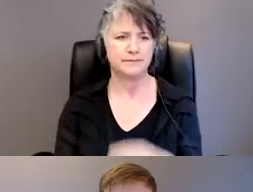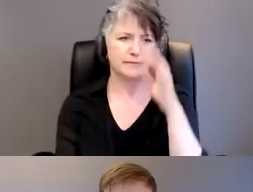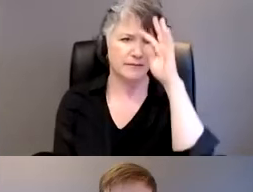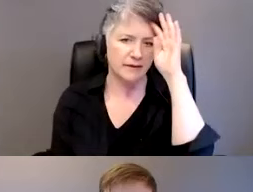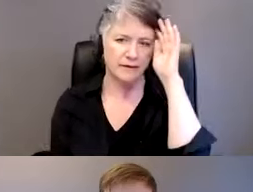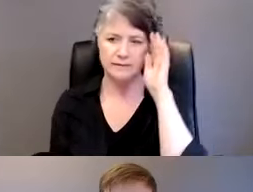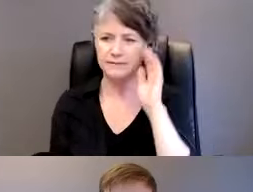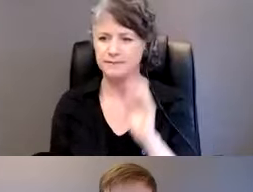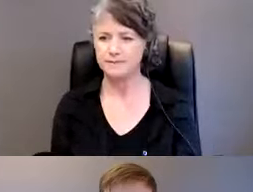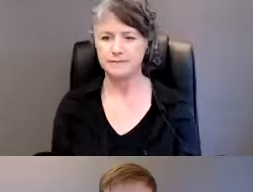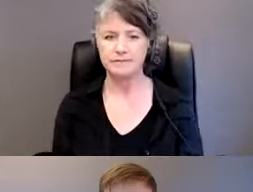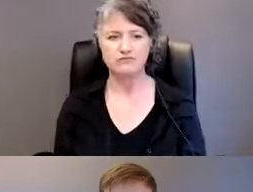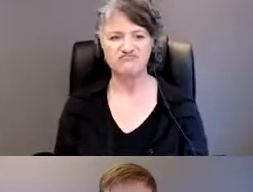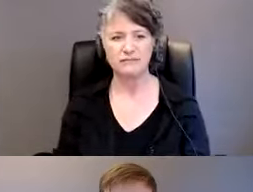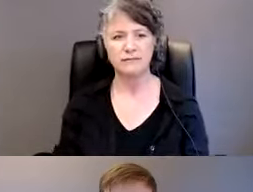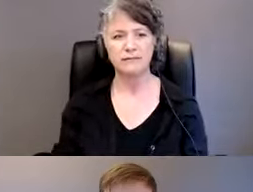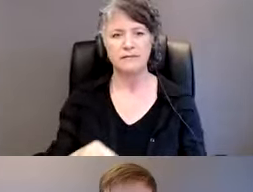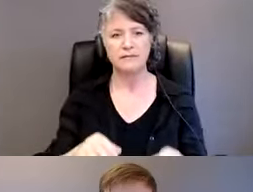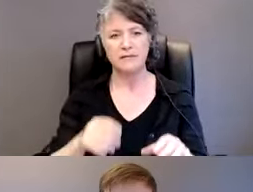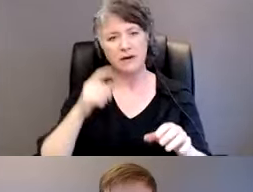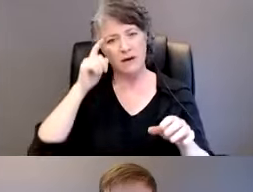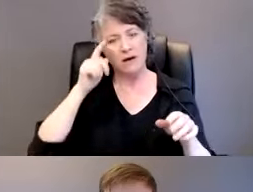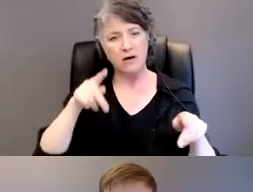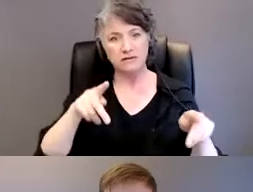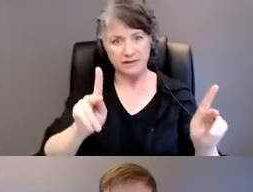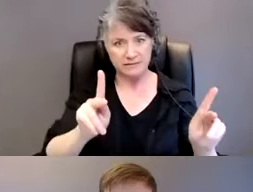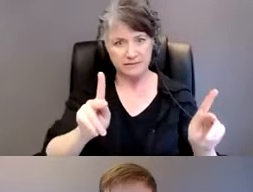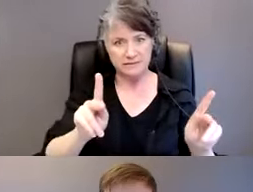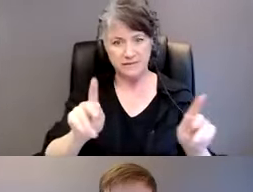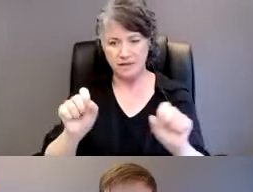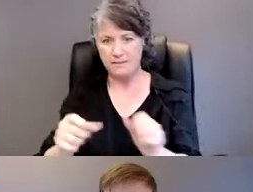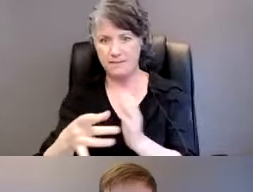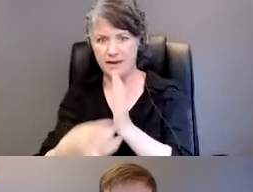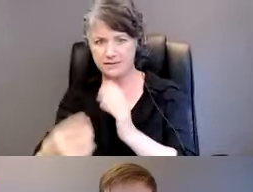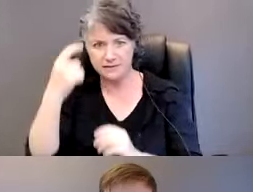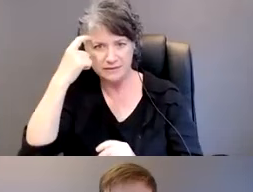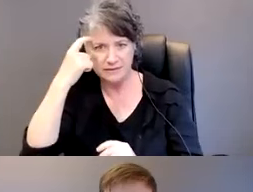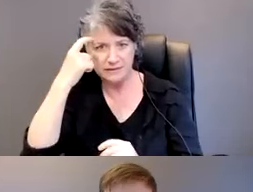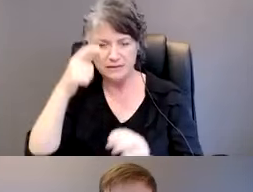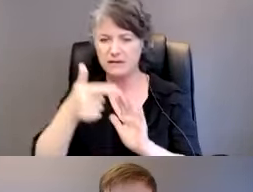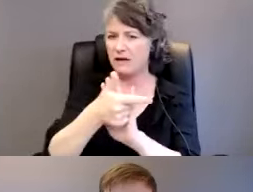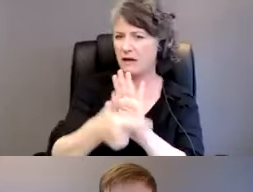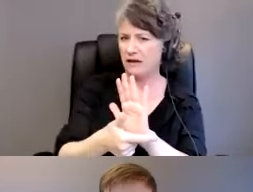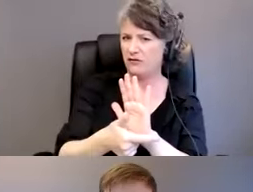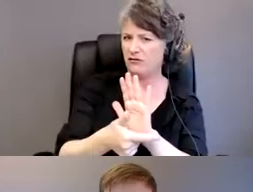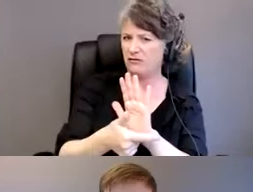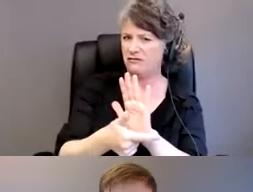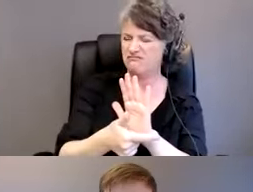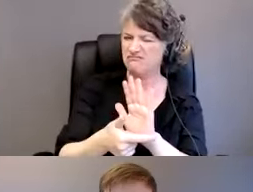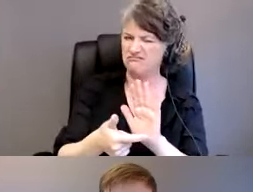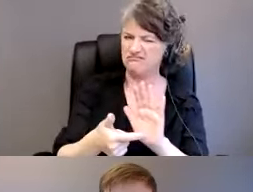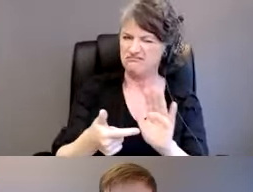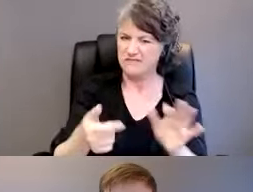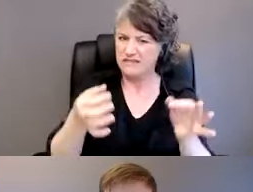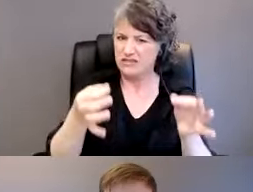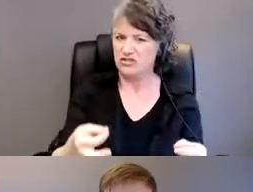So consent capacity, it is a legal matter, even though we're all healthcare professionals. As I mentioned before, we are an